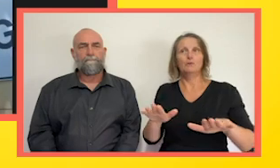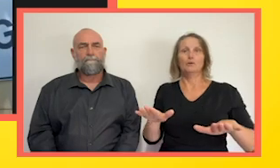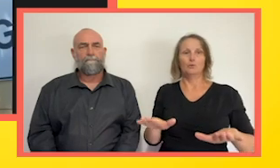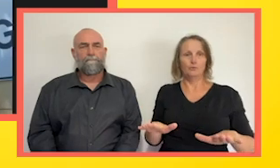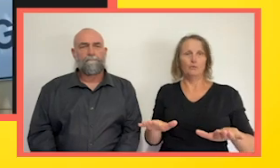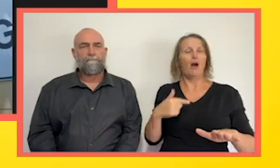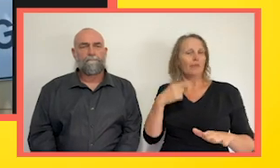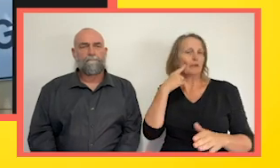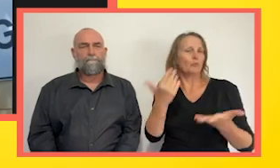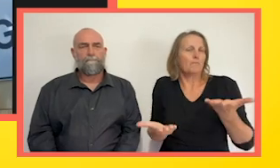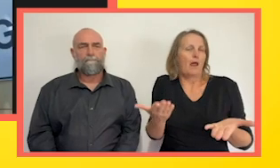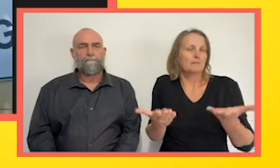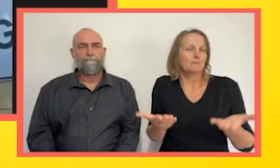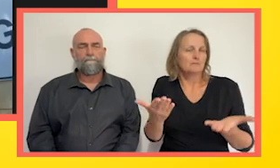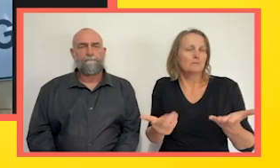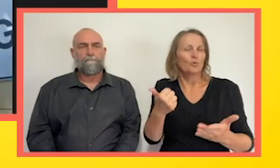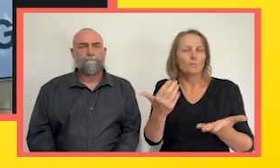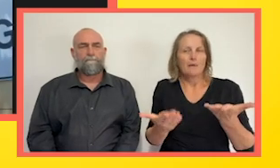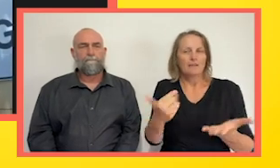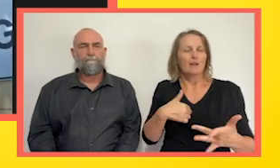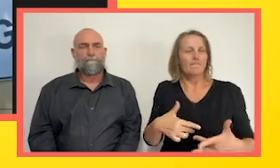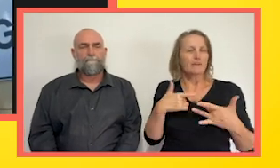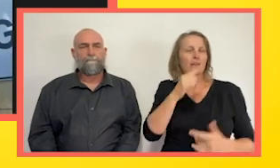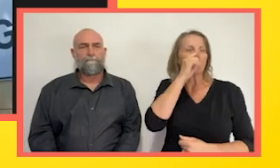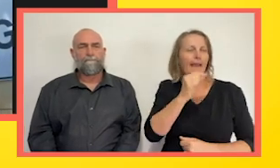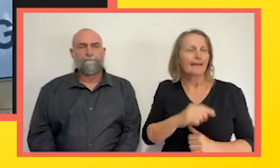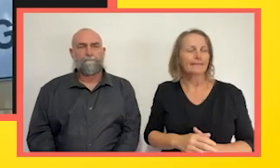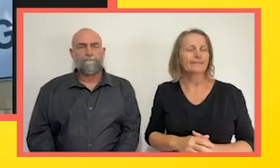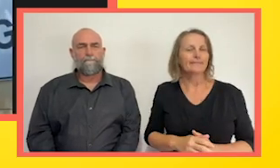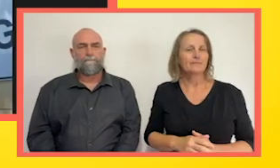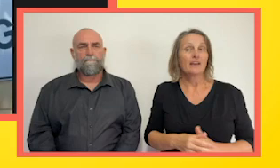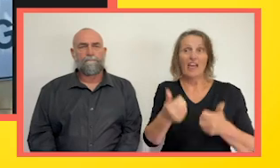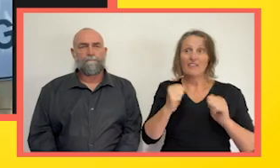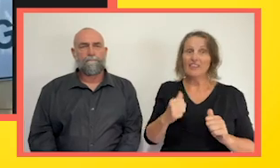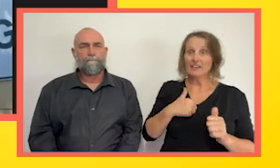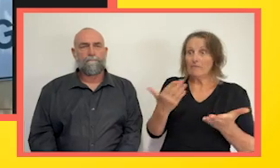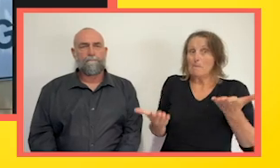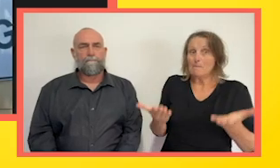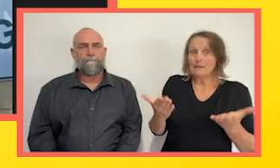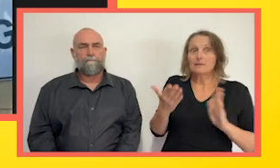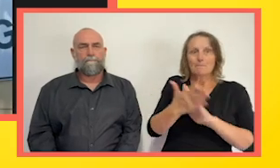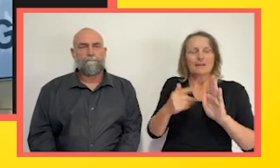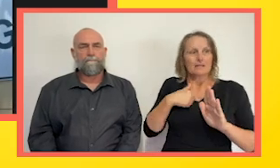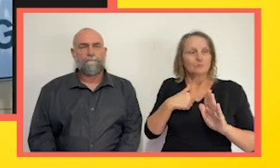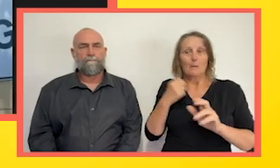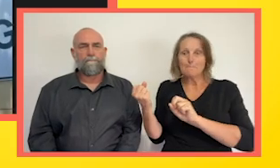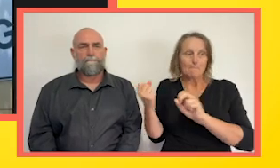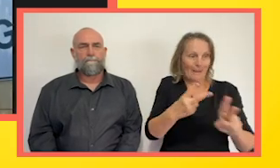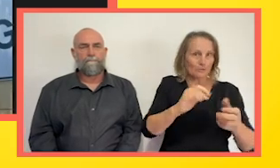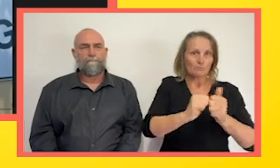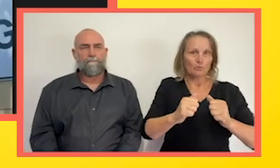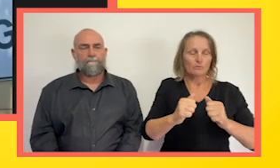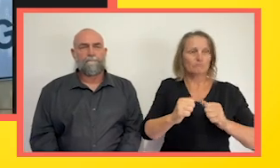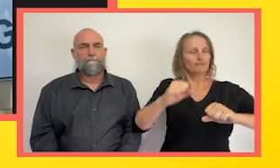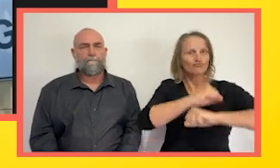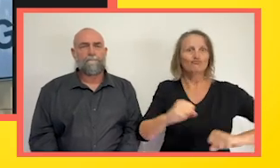backseat mentally as much as I can, I feel like I can take the court in a more refreshed way. And I also think, to be